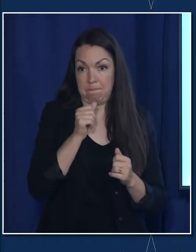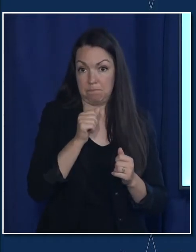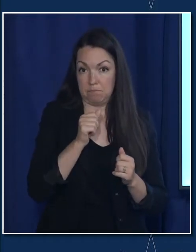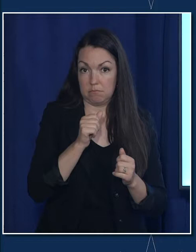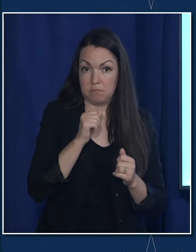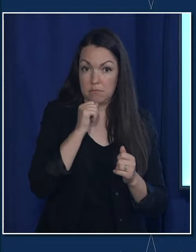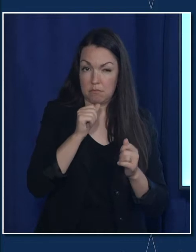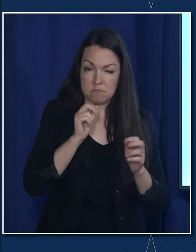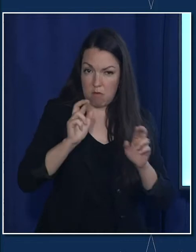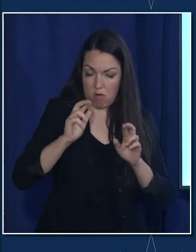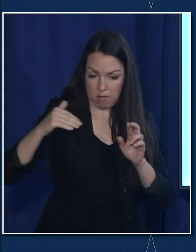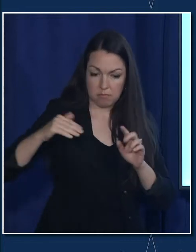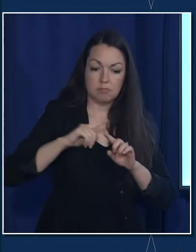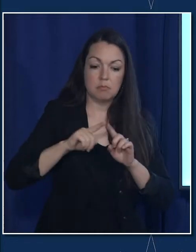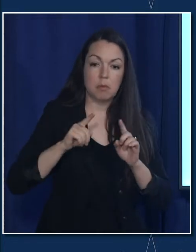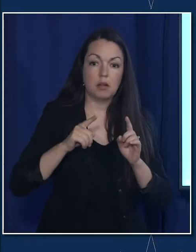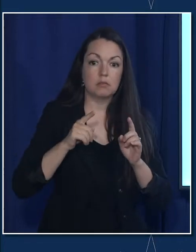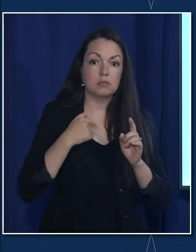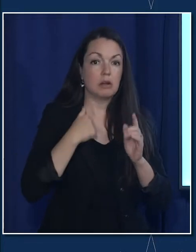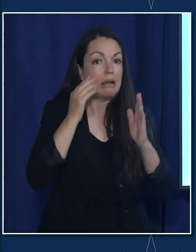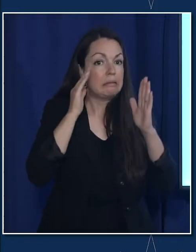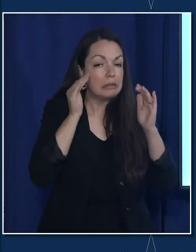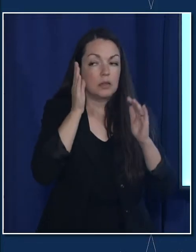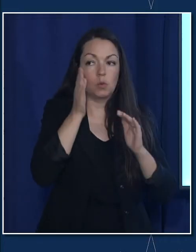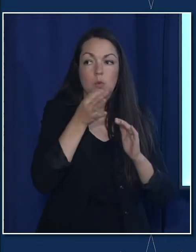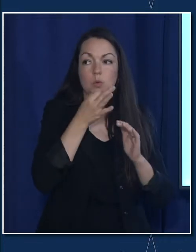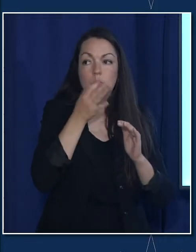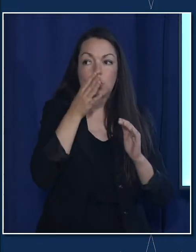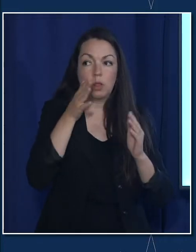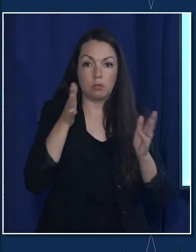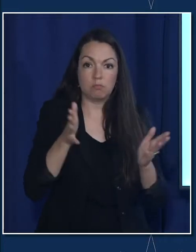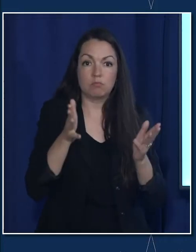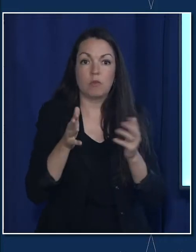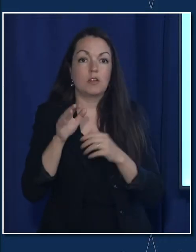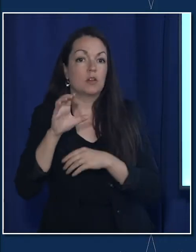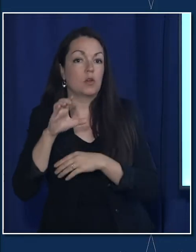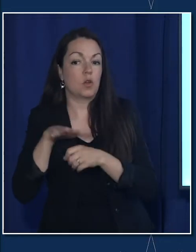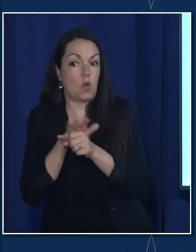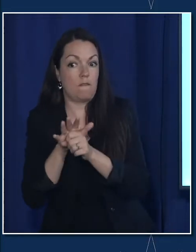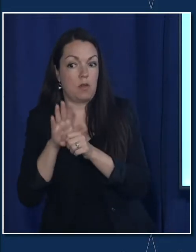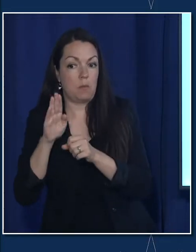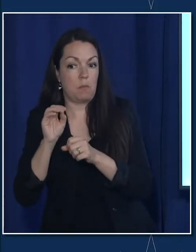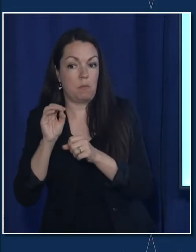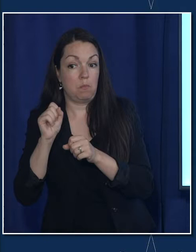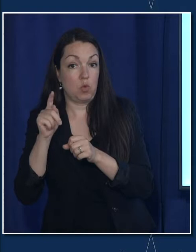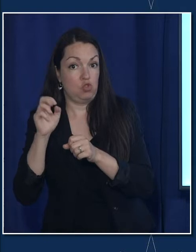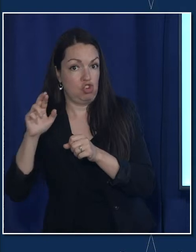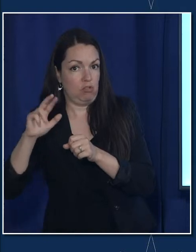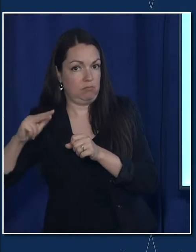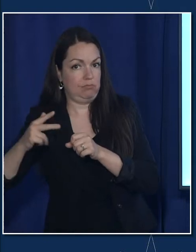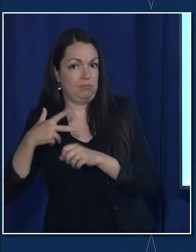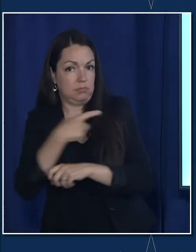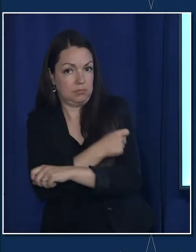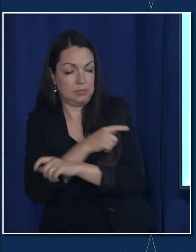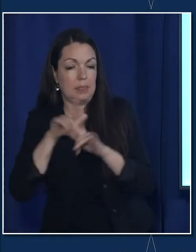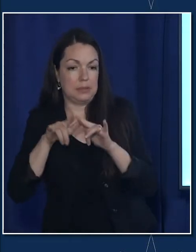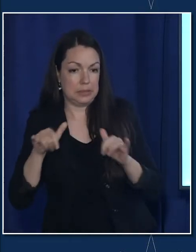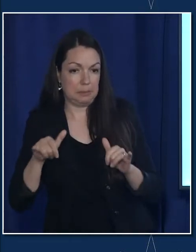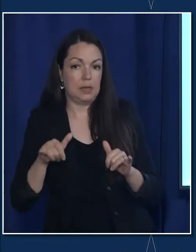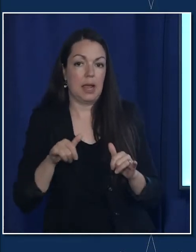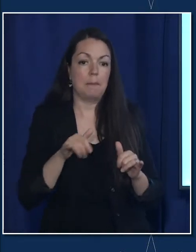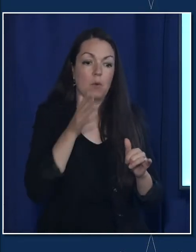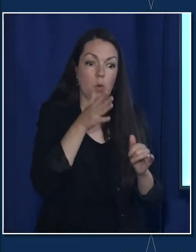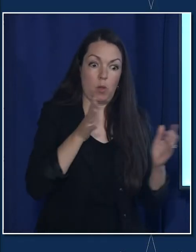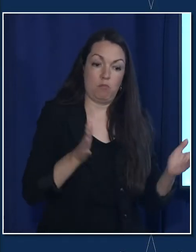I anticipate that we will be probably promoting COVID boosters at the same time that we promote flu vaccine. And I wanted folks